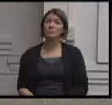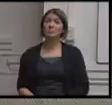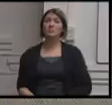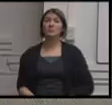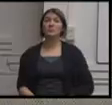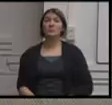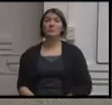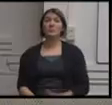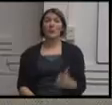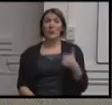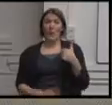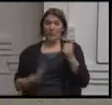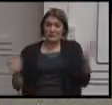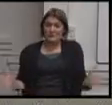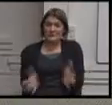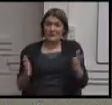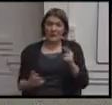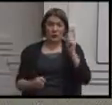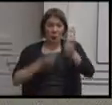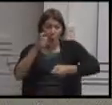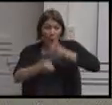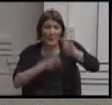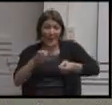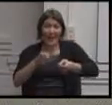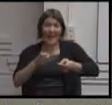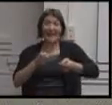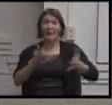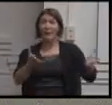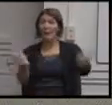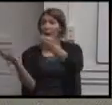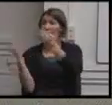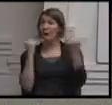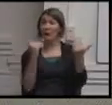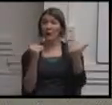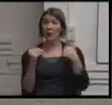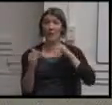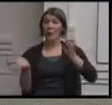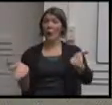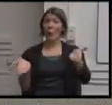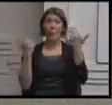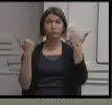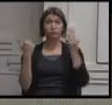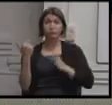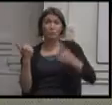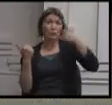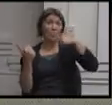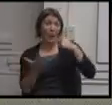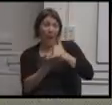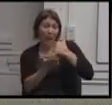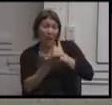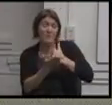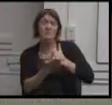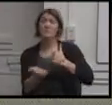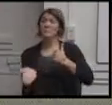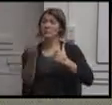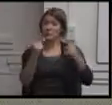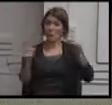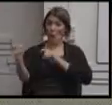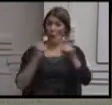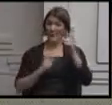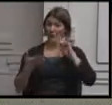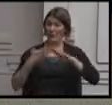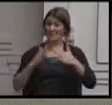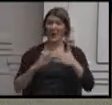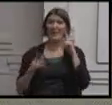promoting philanthropy and letting people know that we welcome help and considering different ways of doing that is